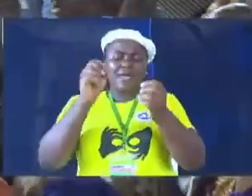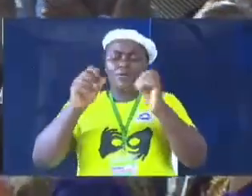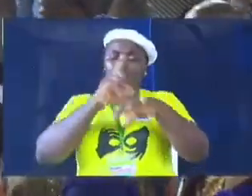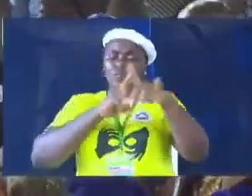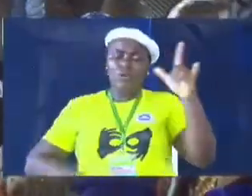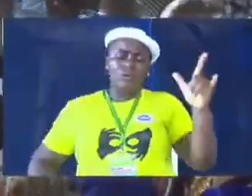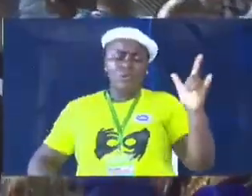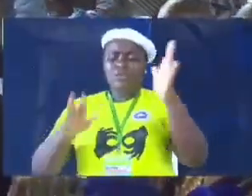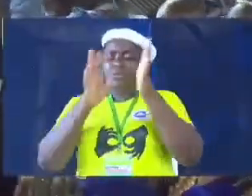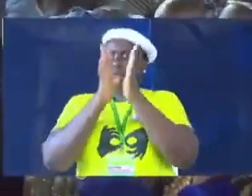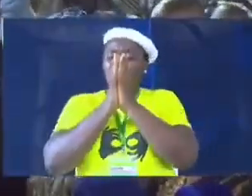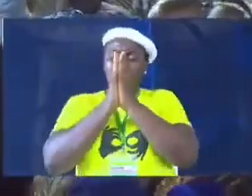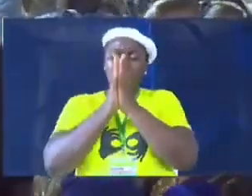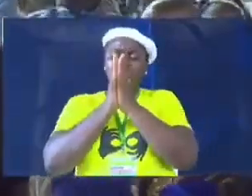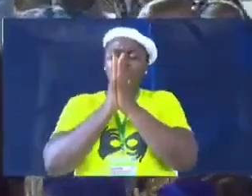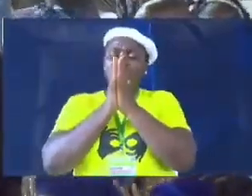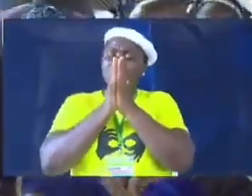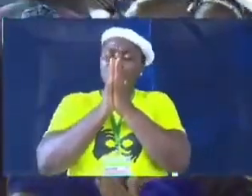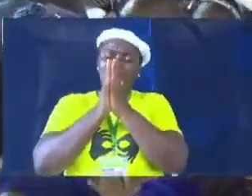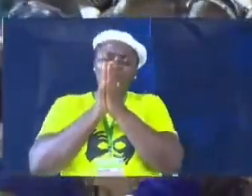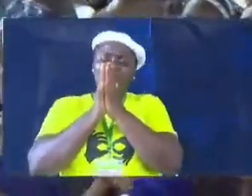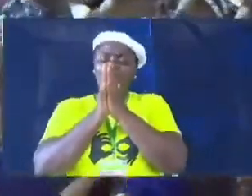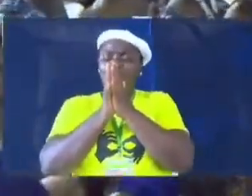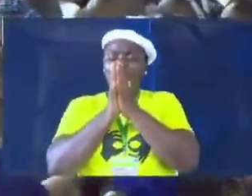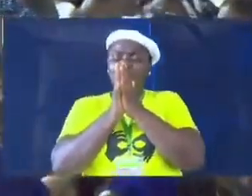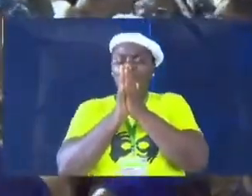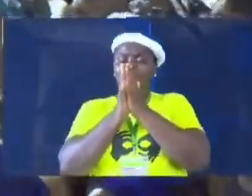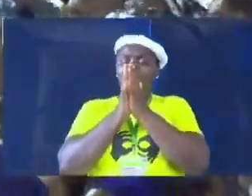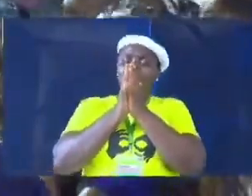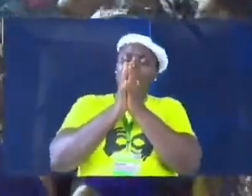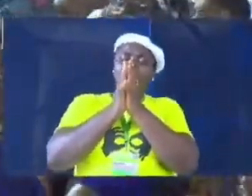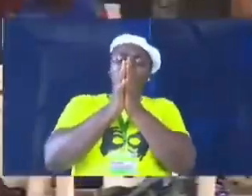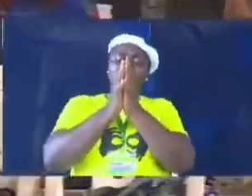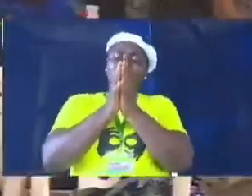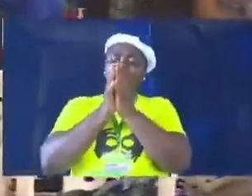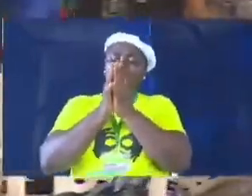bakatala, sharababada bada bada bada.